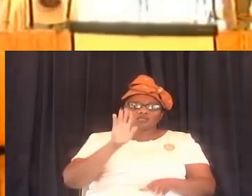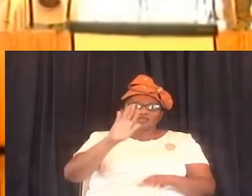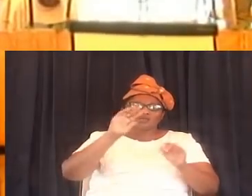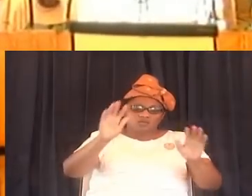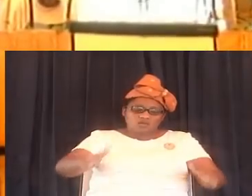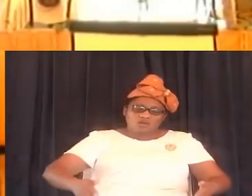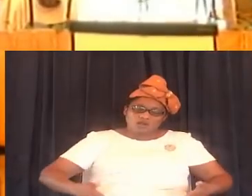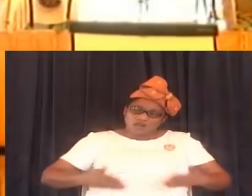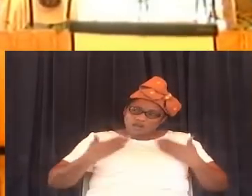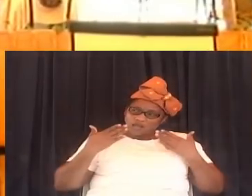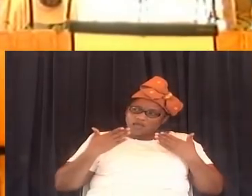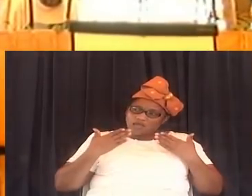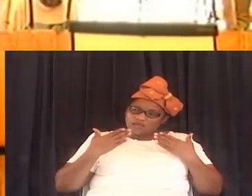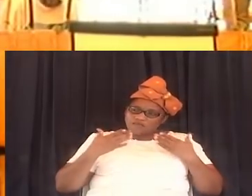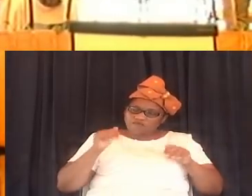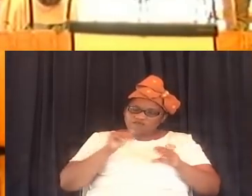name.